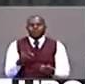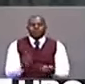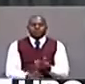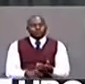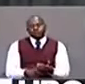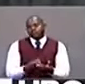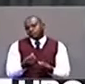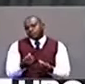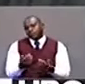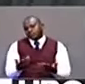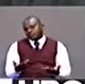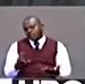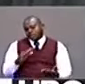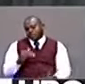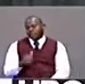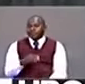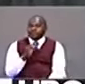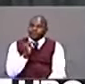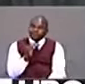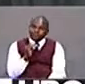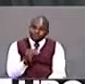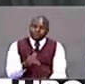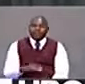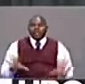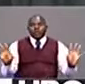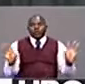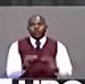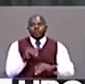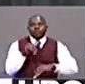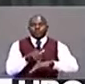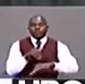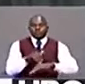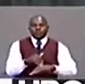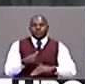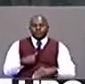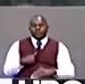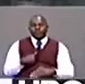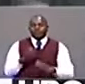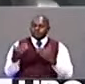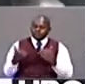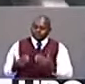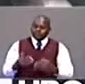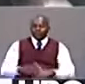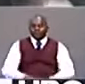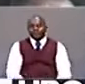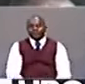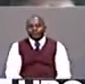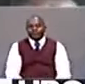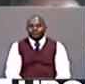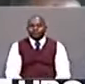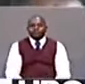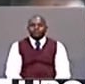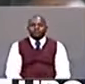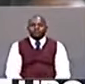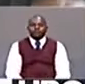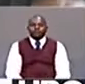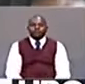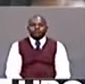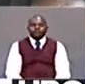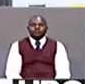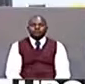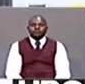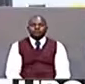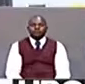work. So, Madam Speaker, with those remarks, I want to conclude. Thank you. Okay, thank you very much, Madam Minister.